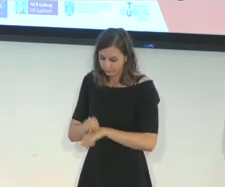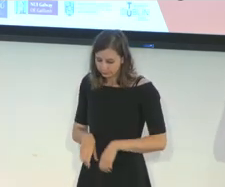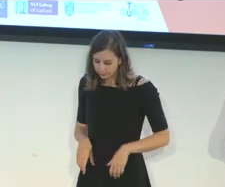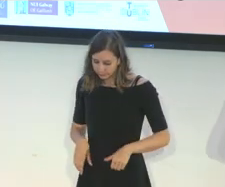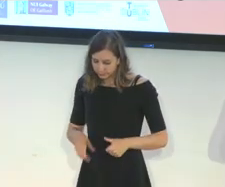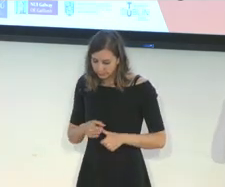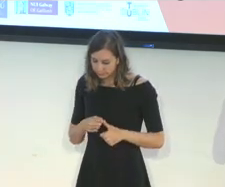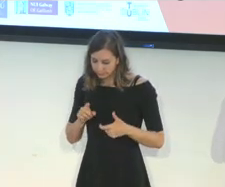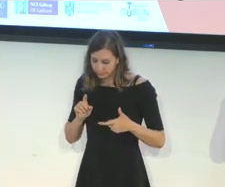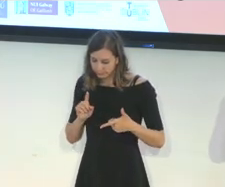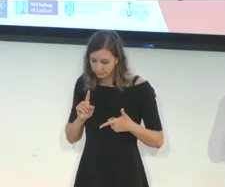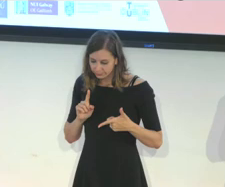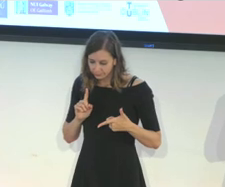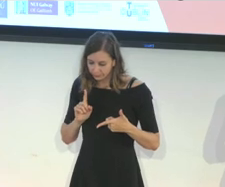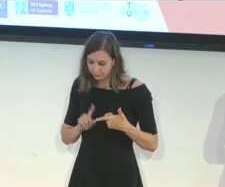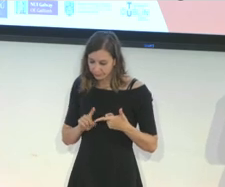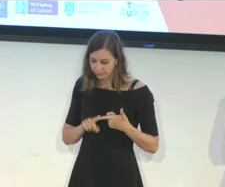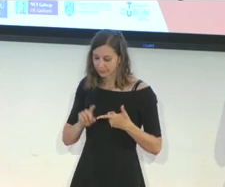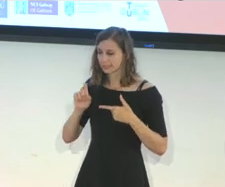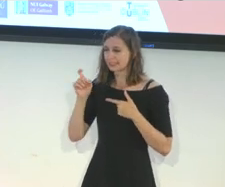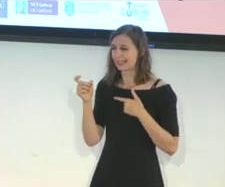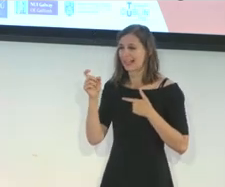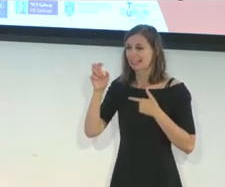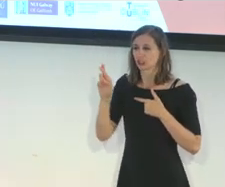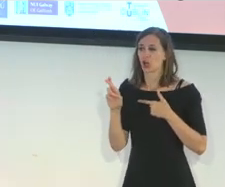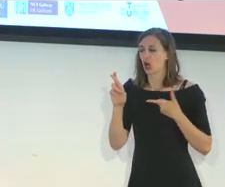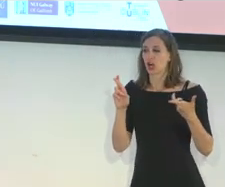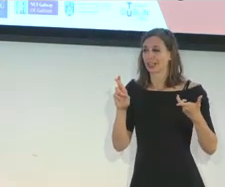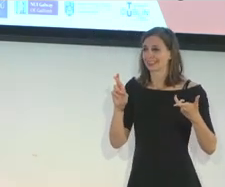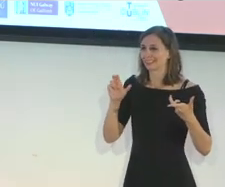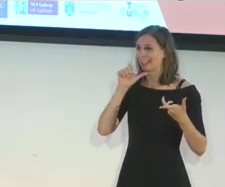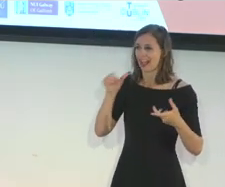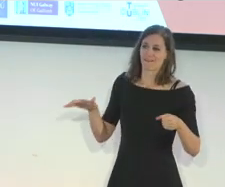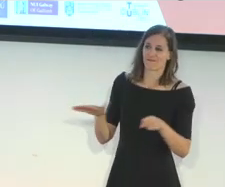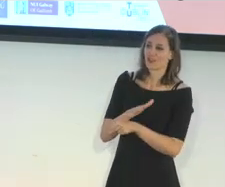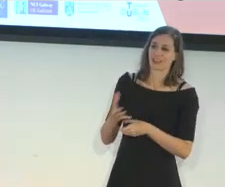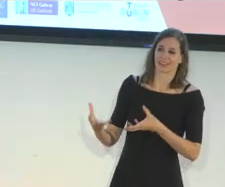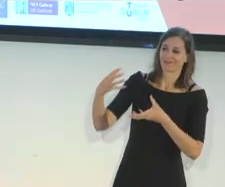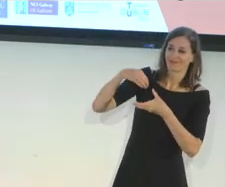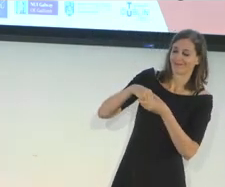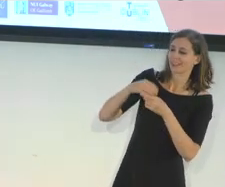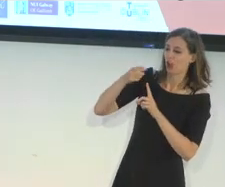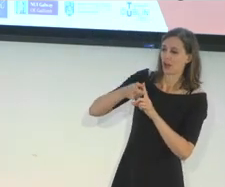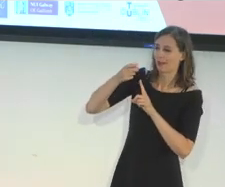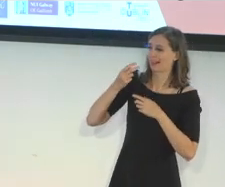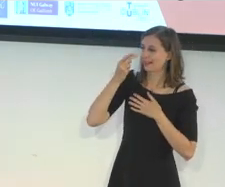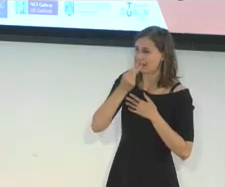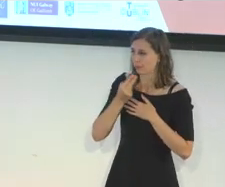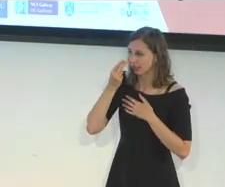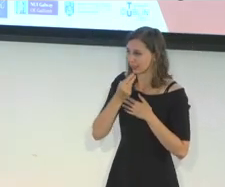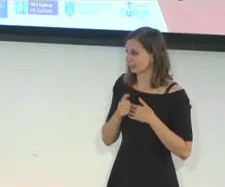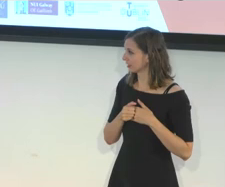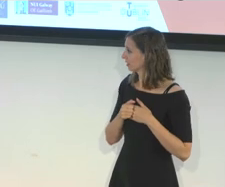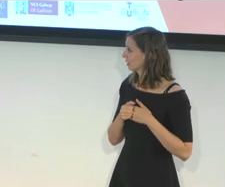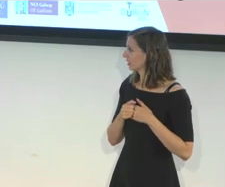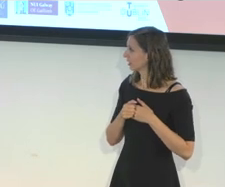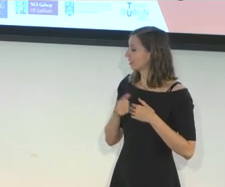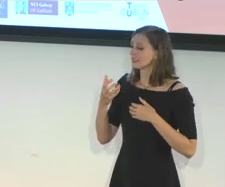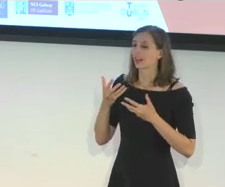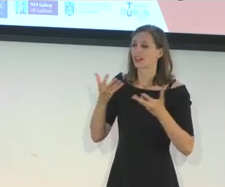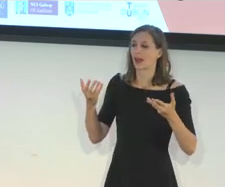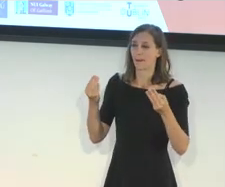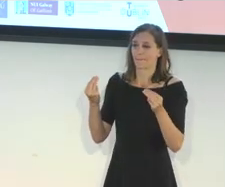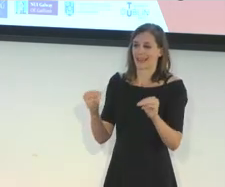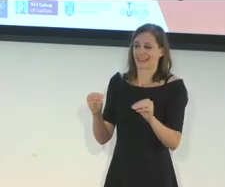is not contemplated in automated lip reading, which is a big issue for us. There's also a lack of ethically aligned design systems